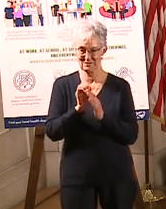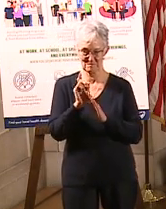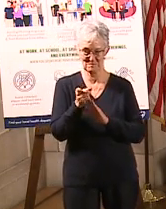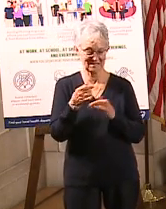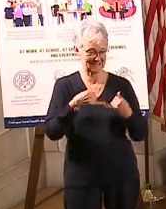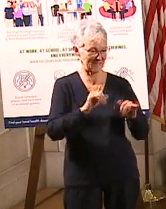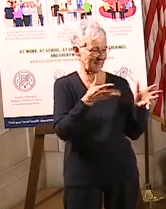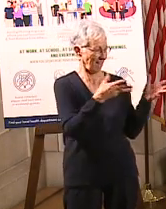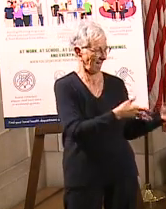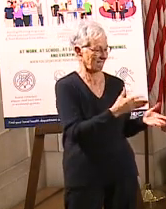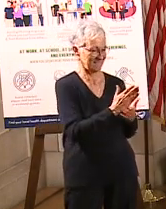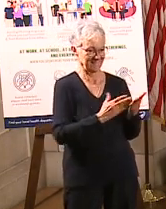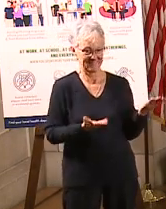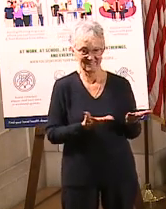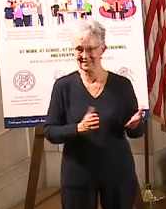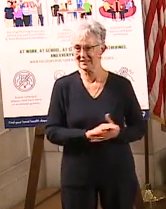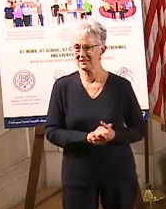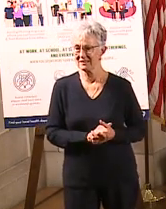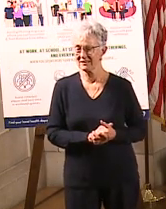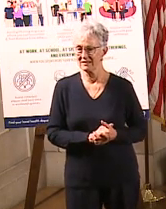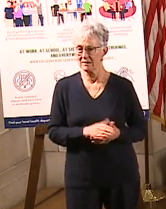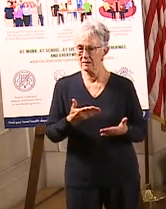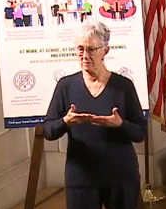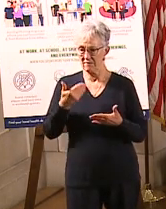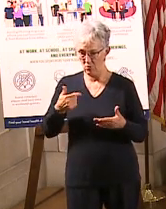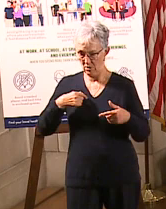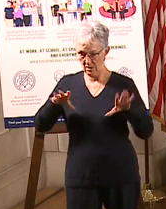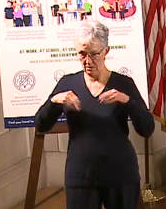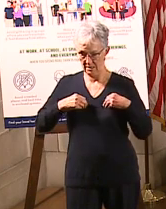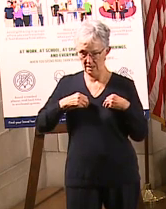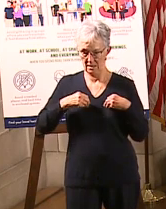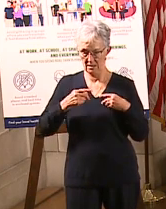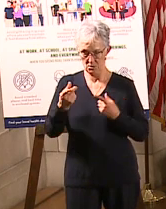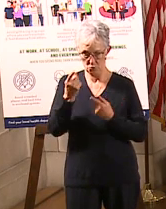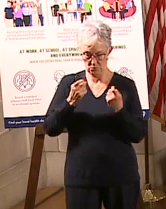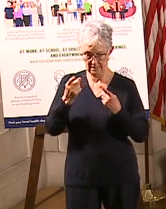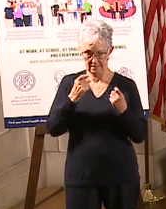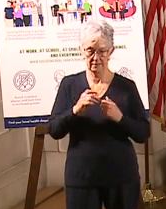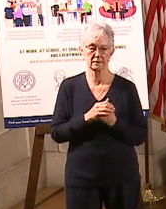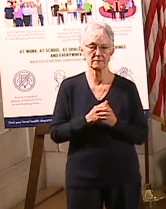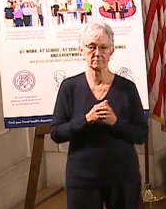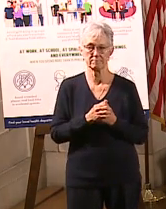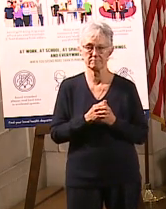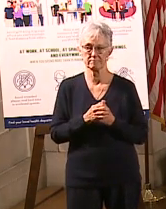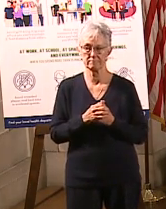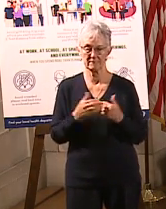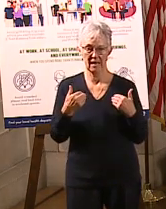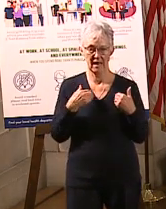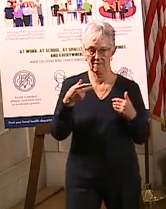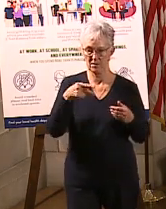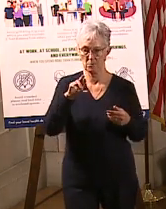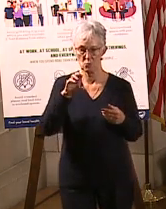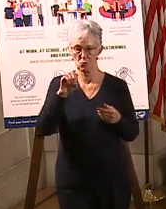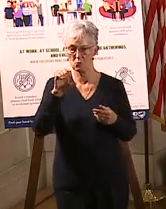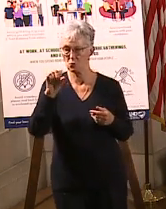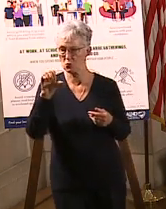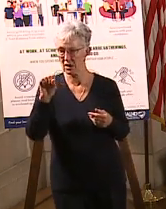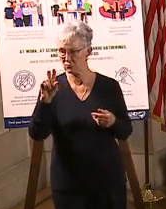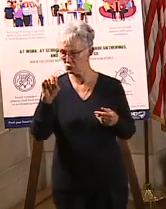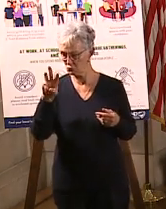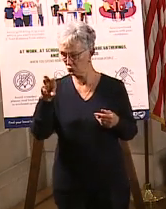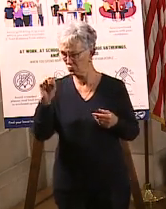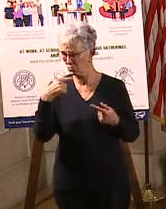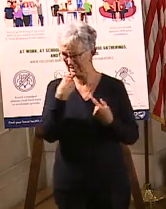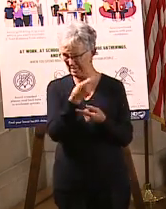So before we get into questions and answers, again, we have a press briefing scheduled for this week is a little bit